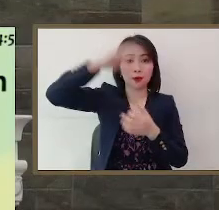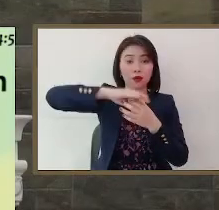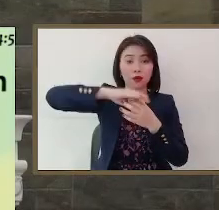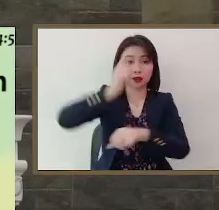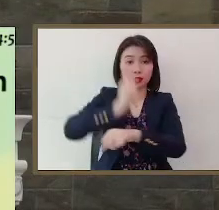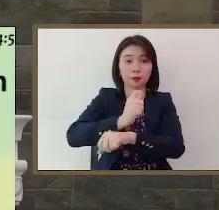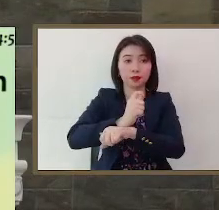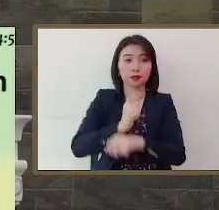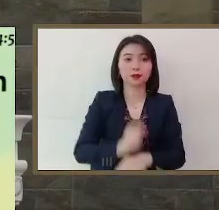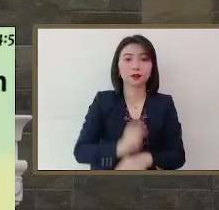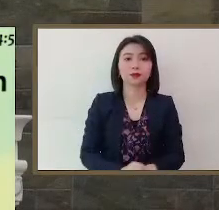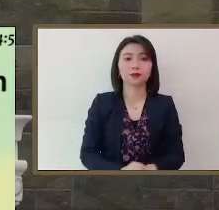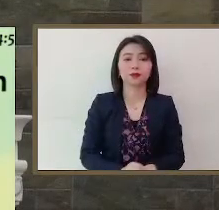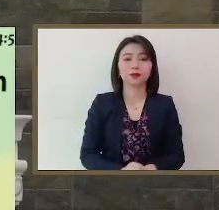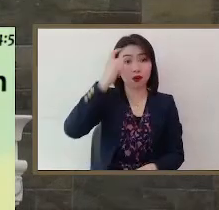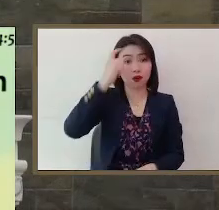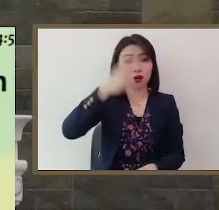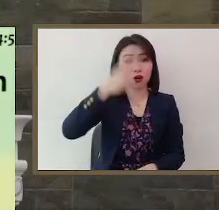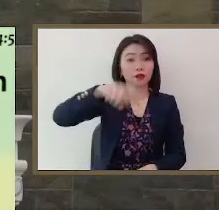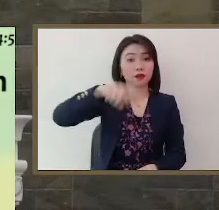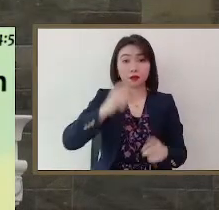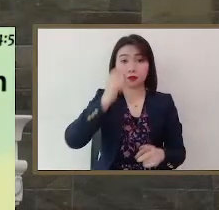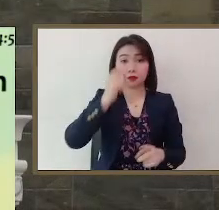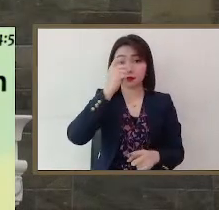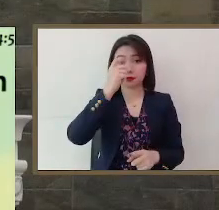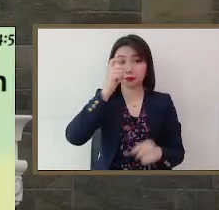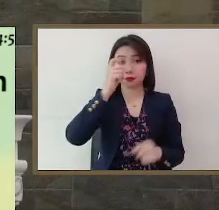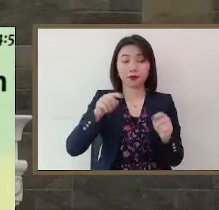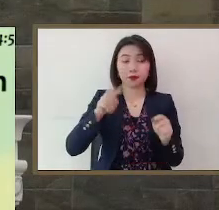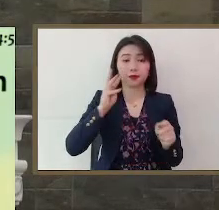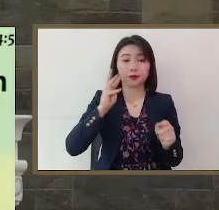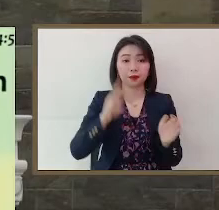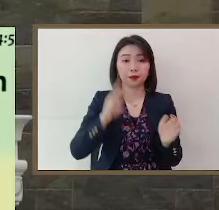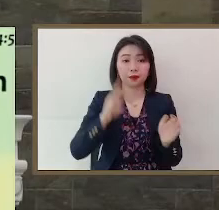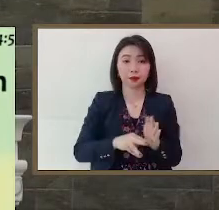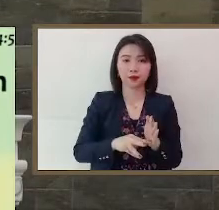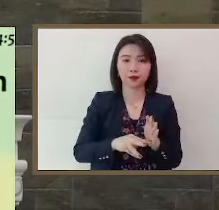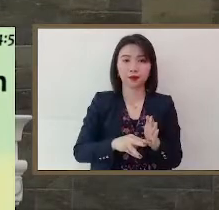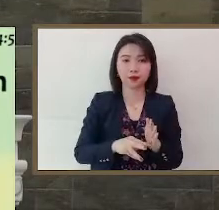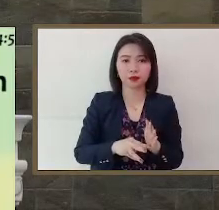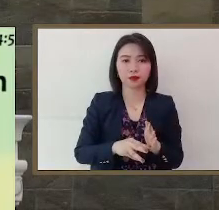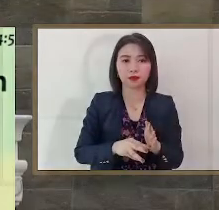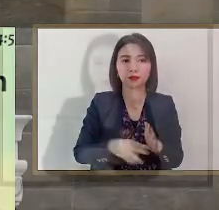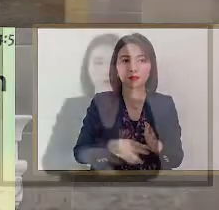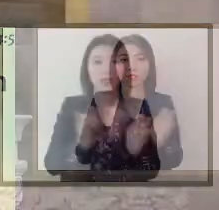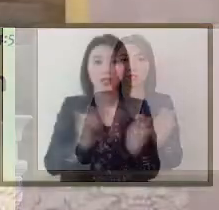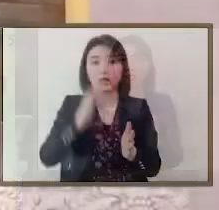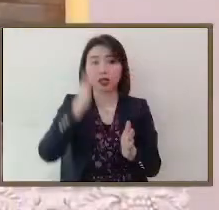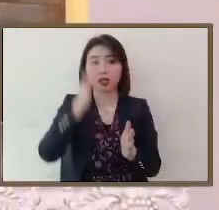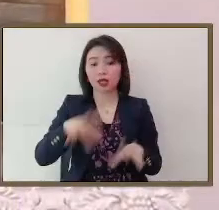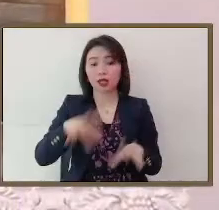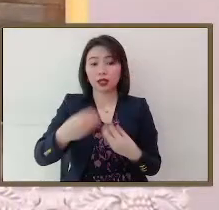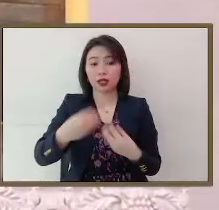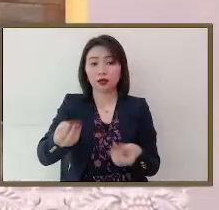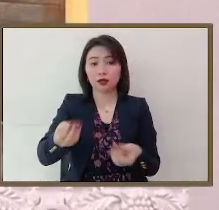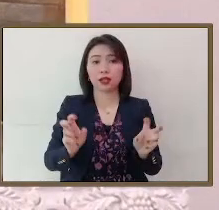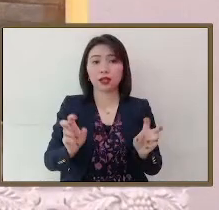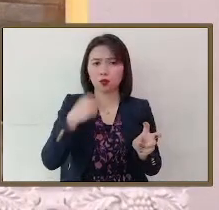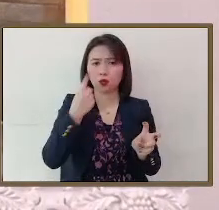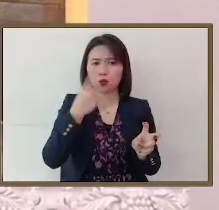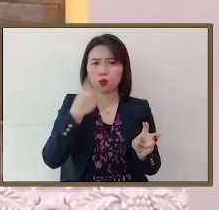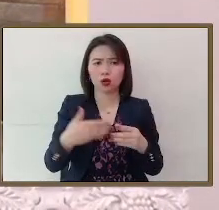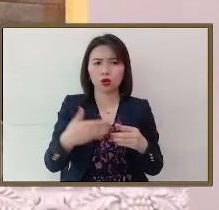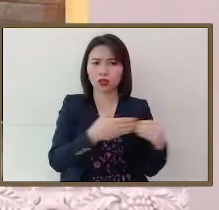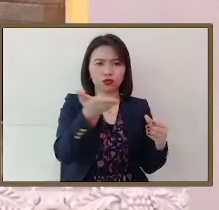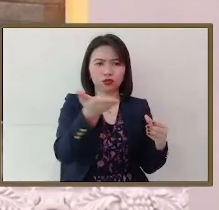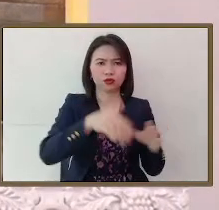tayo ng liwanag tungkol sa mensahe pong ito. Kaya, pinamagatan ko po ito, who is leading you in the